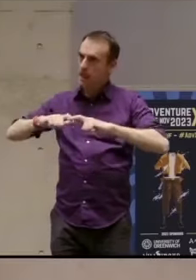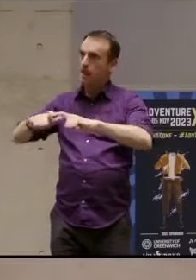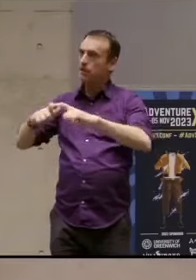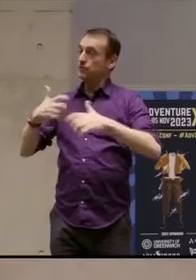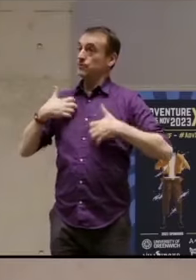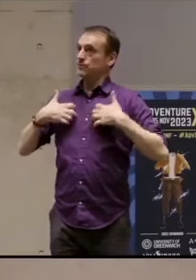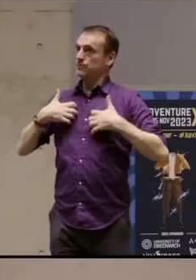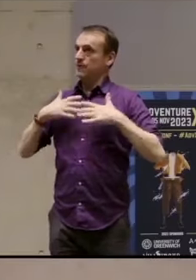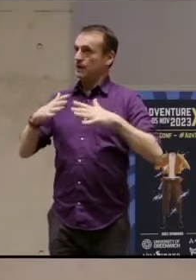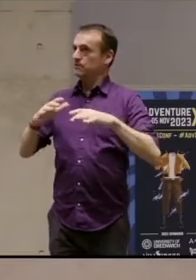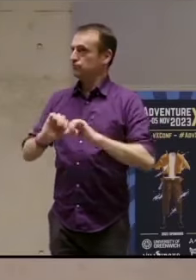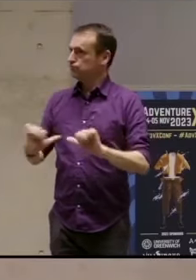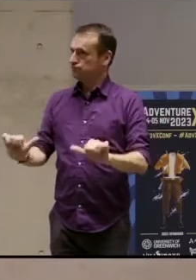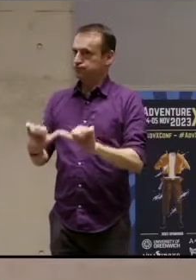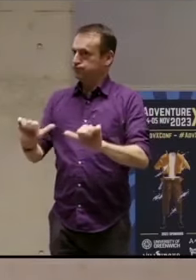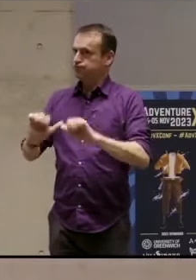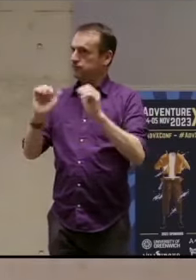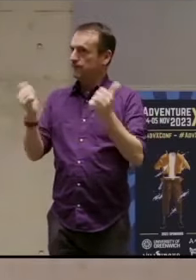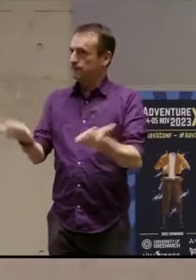Yep.